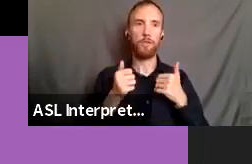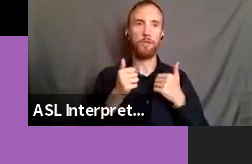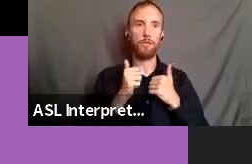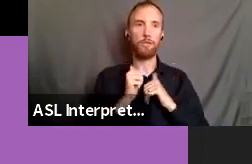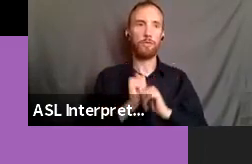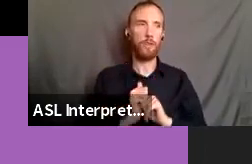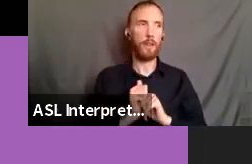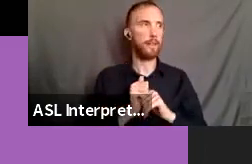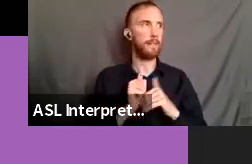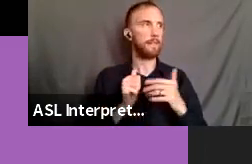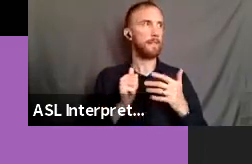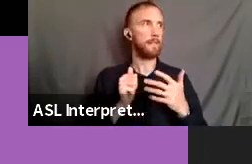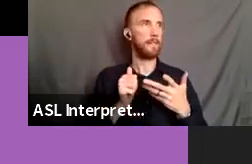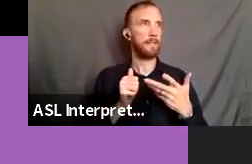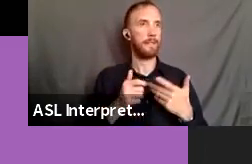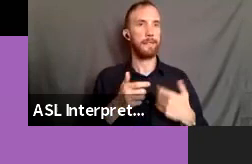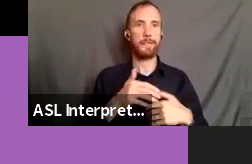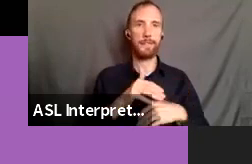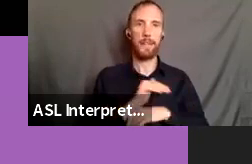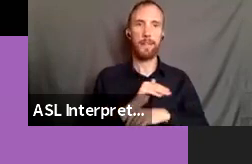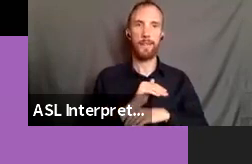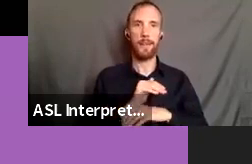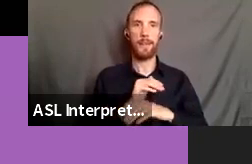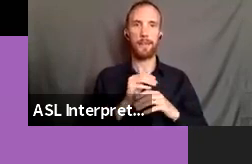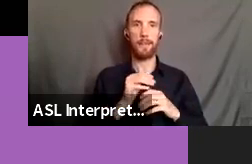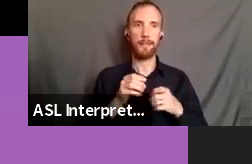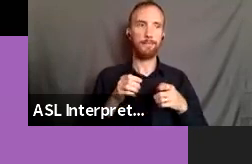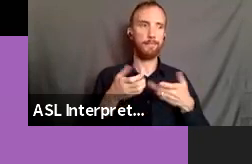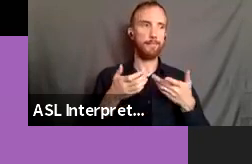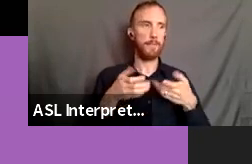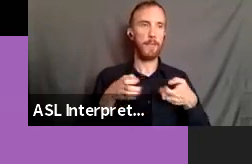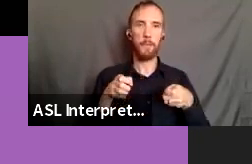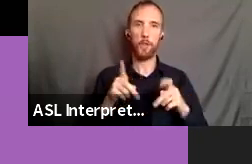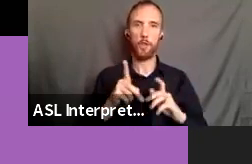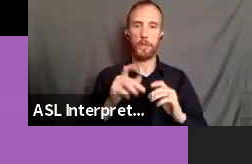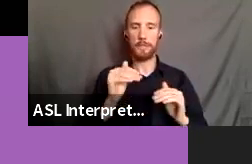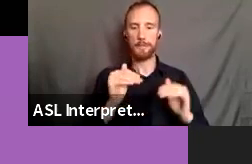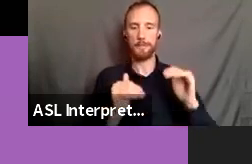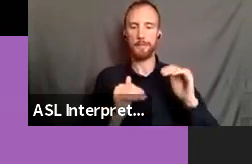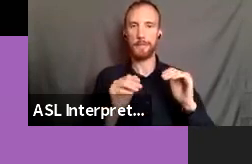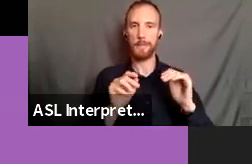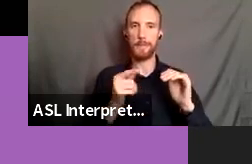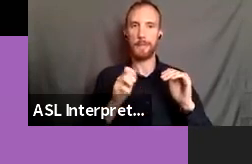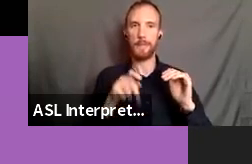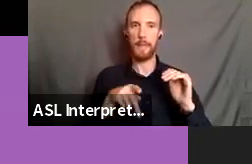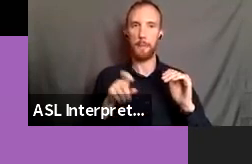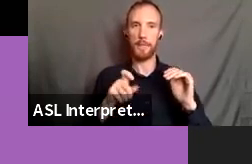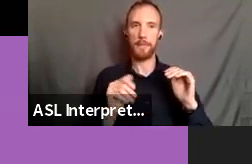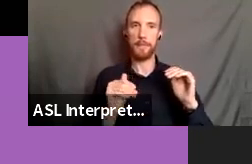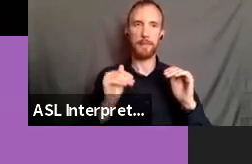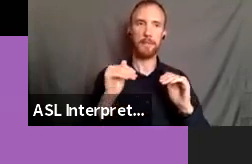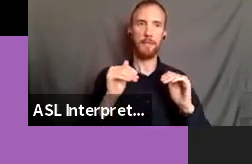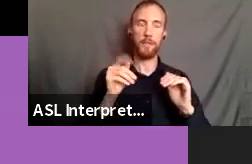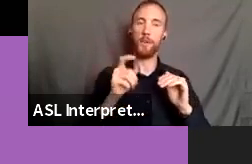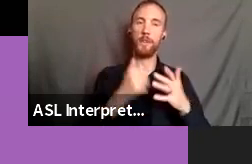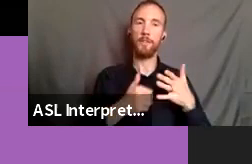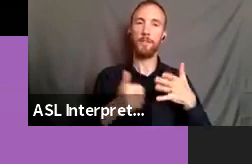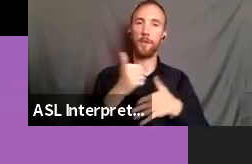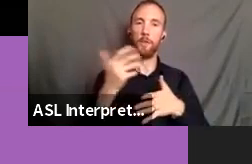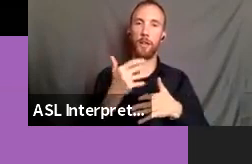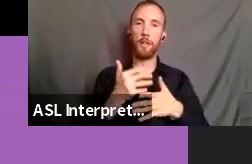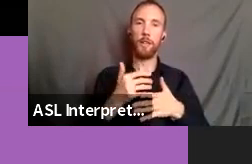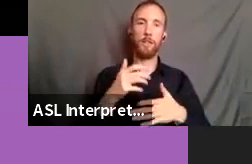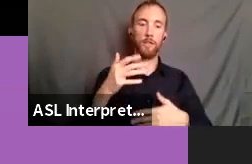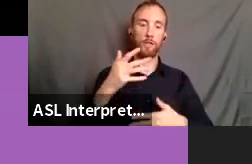reason we must remain focused on the following prioritizing social emotional skill development